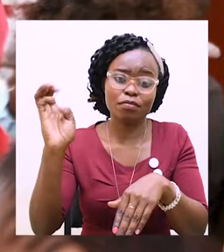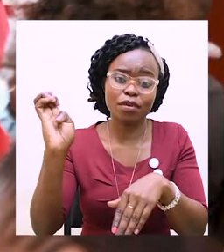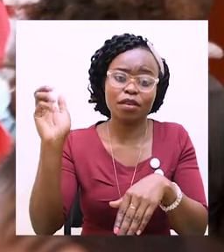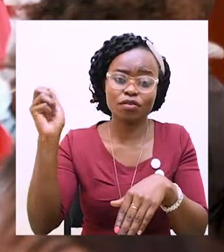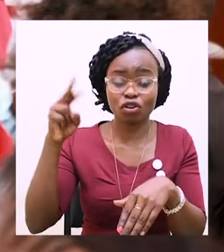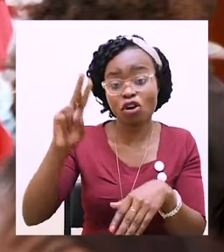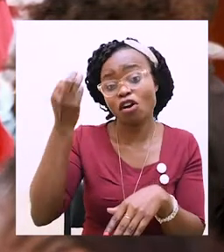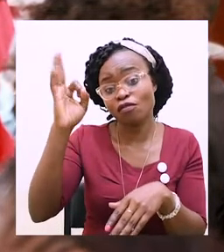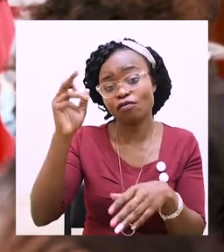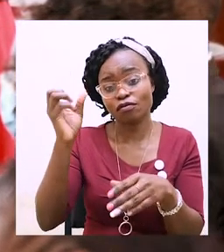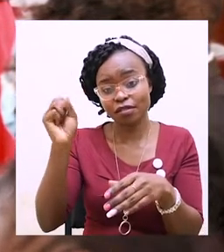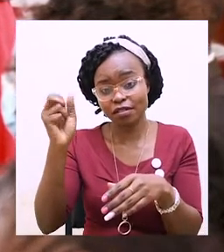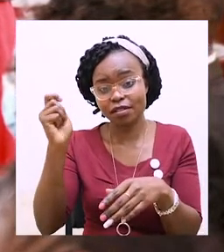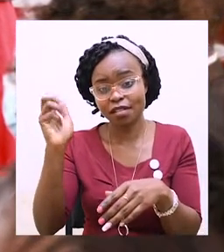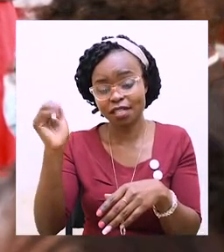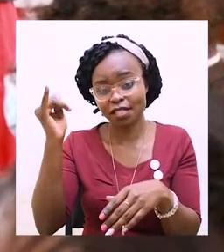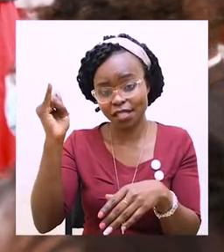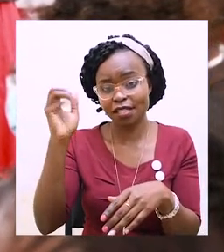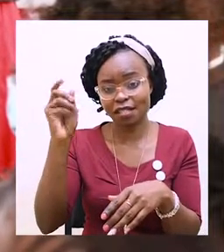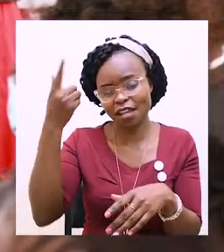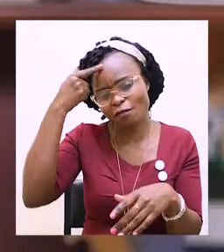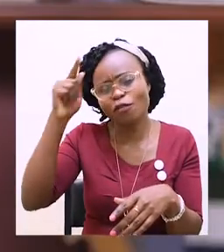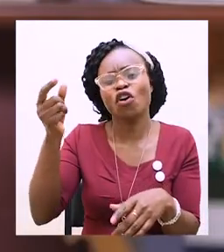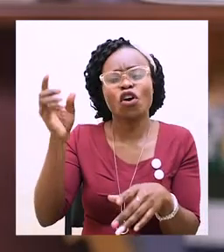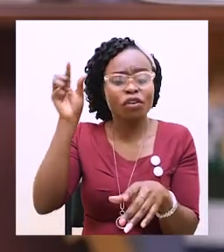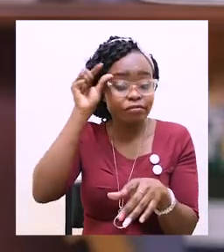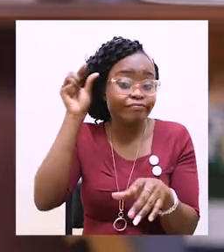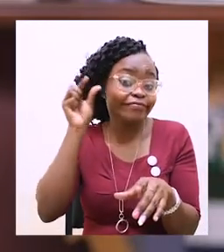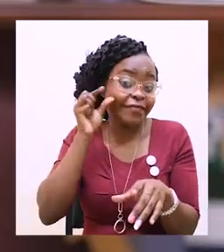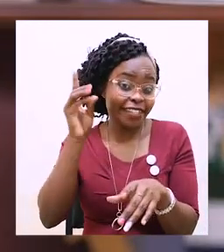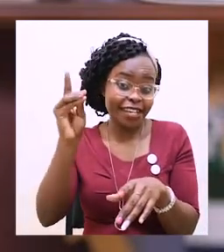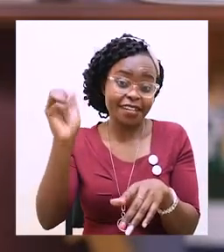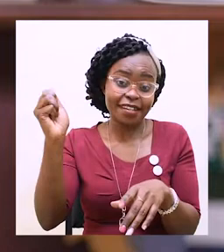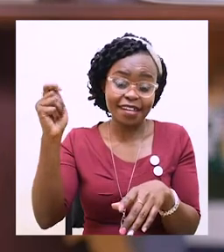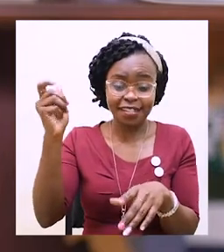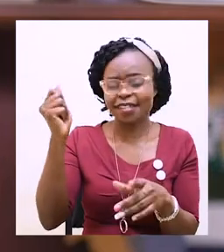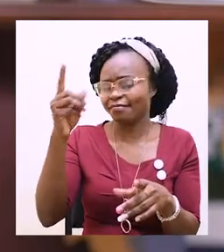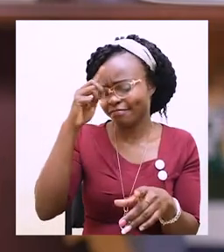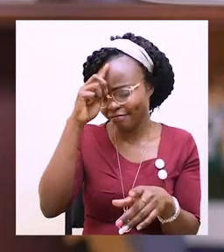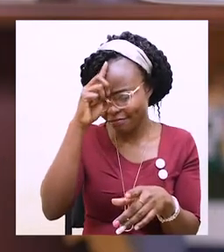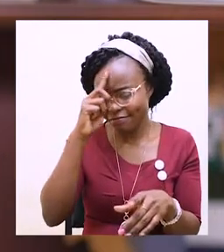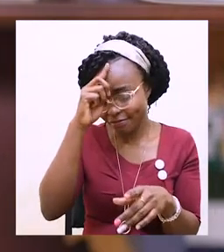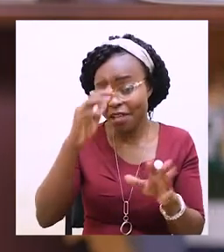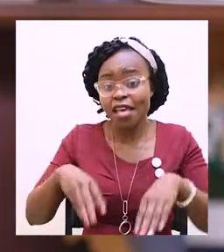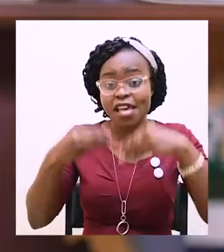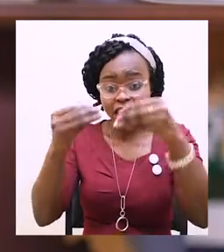example, to be able to take gender data seriously, to develop, for example, guidelines